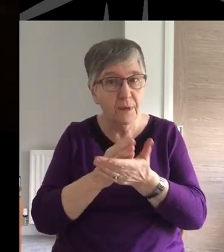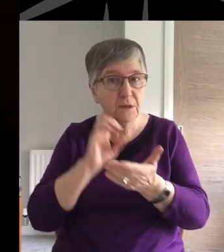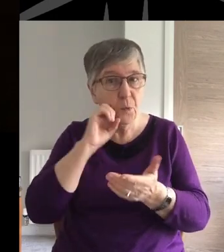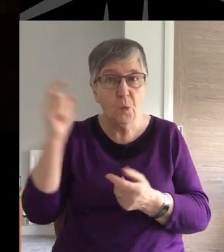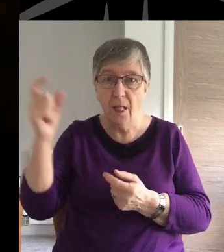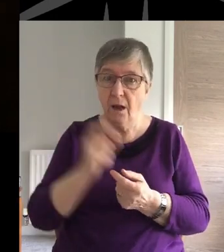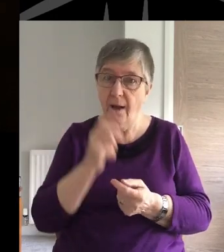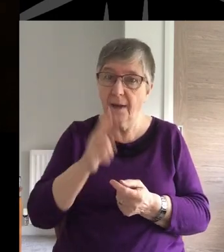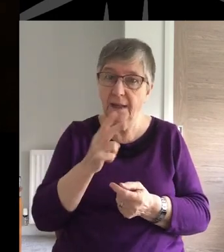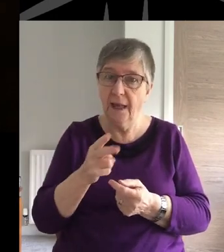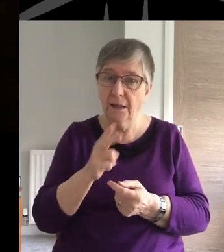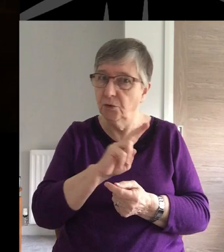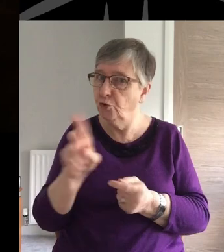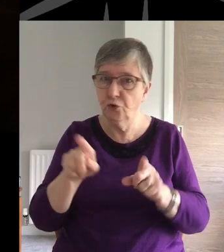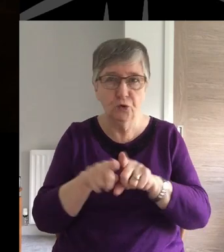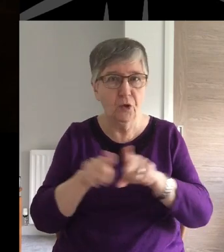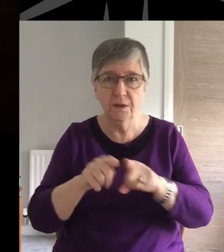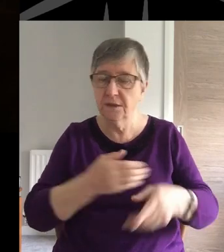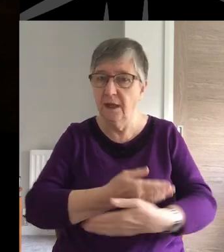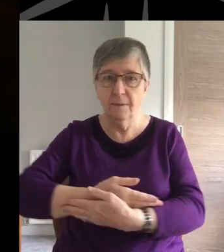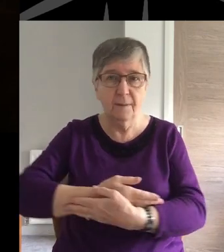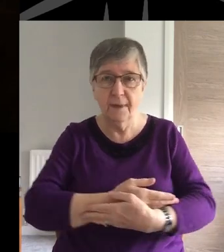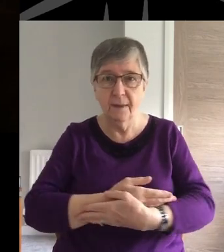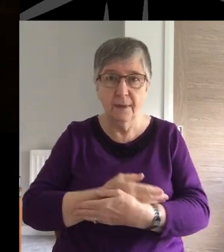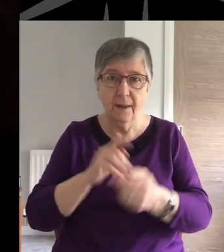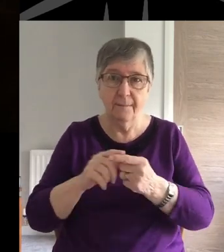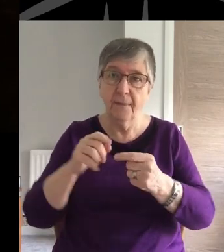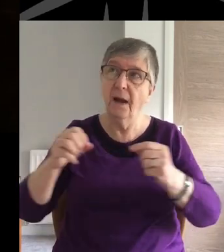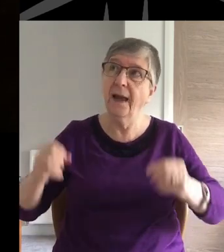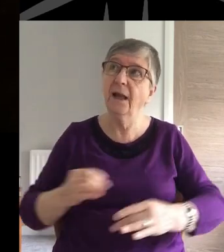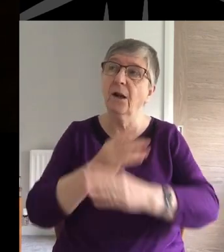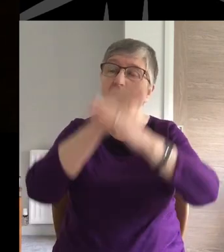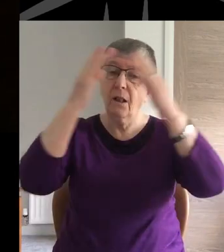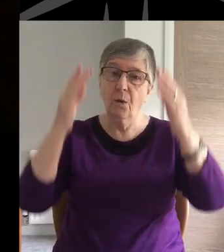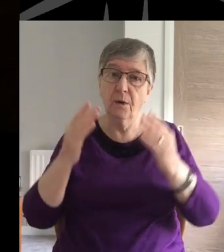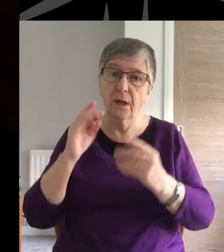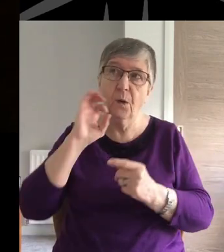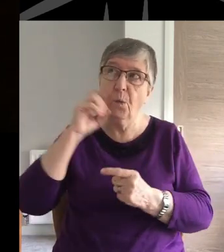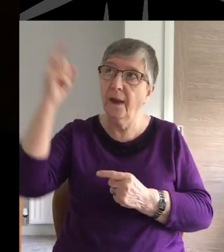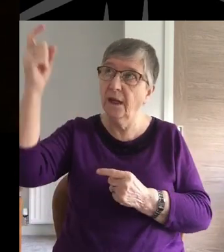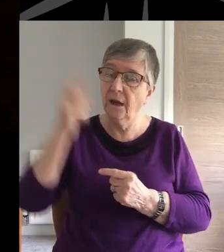but in glory at the end of time to bring in the new heavens and the new earth.